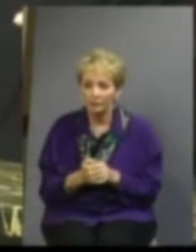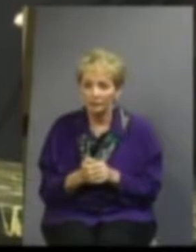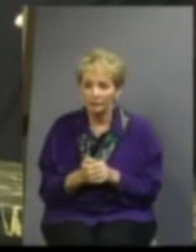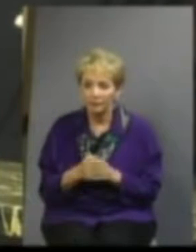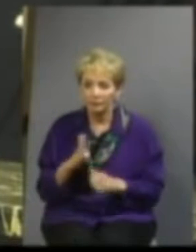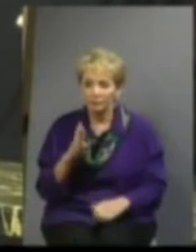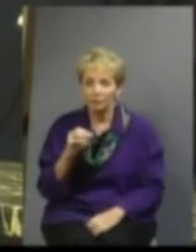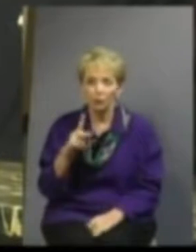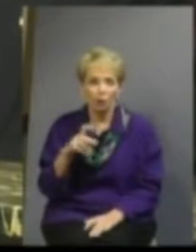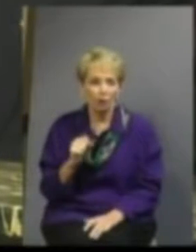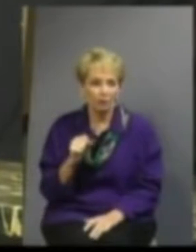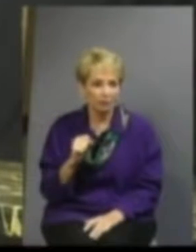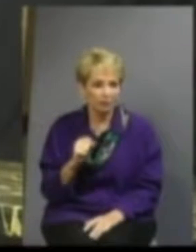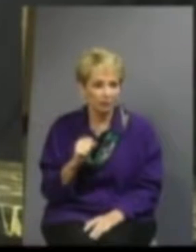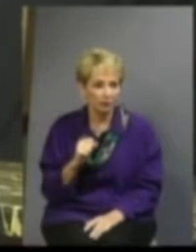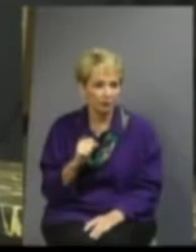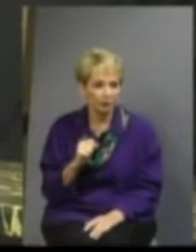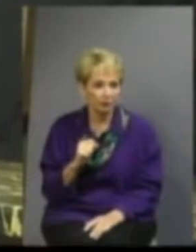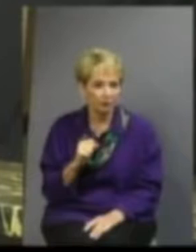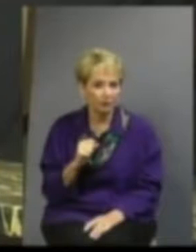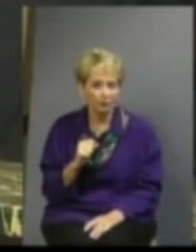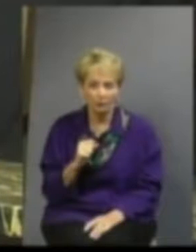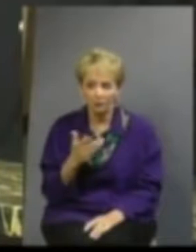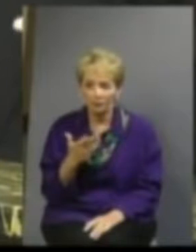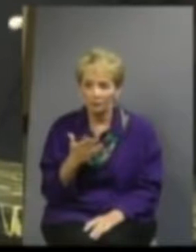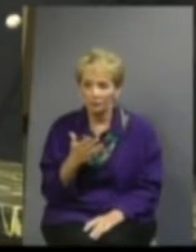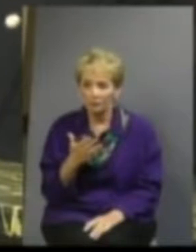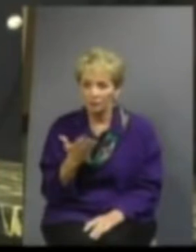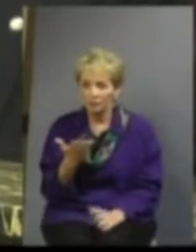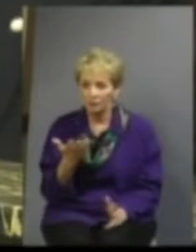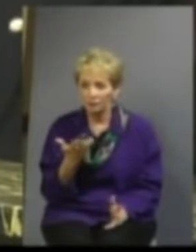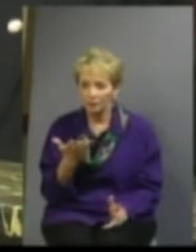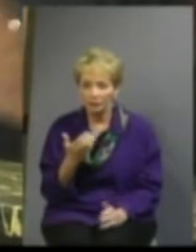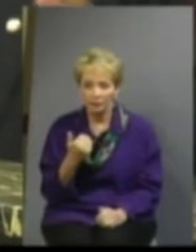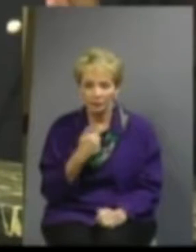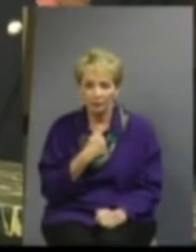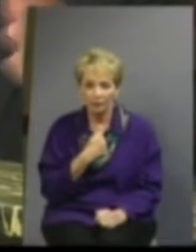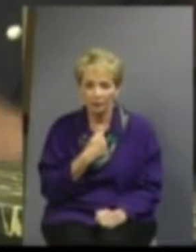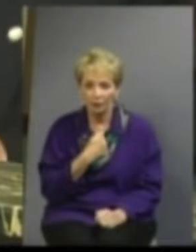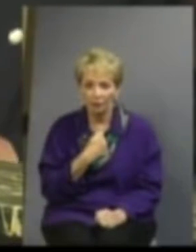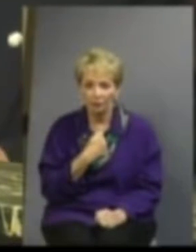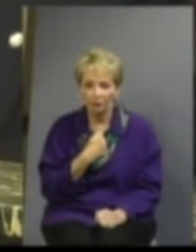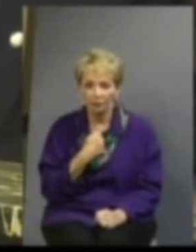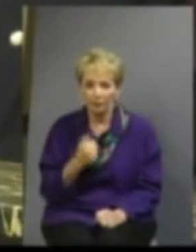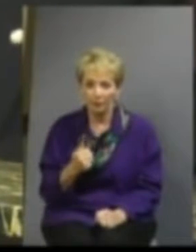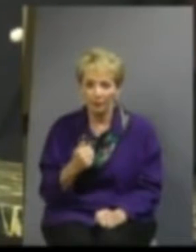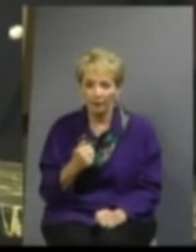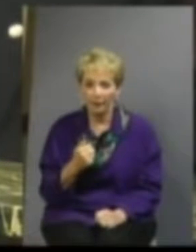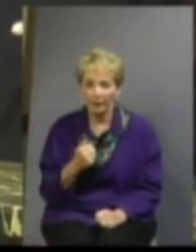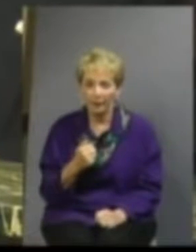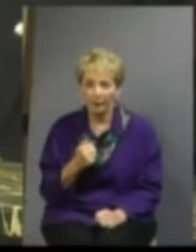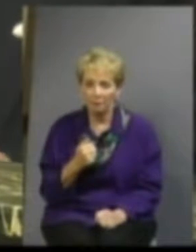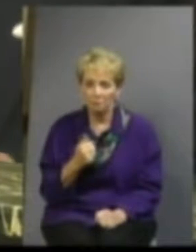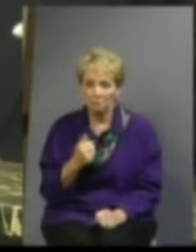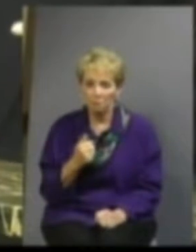Brooks, y'all. No, fire prevention. Oh, fire prevention, I'm Captain sorry. Campbell. What am I thinking about?